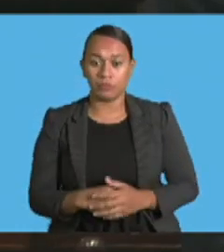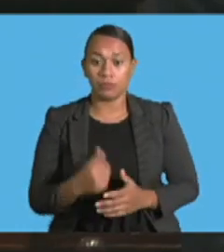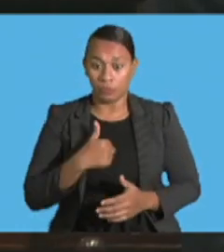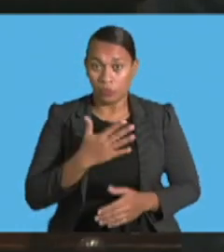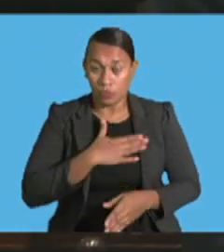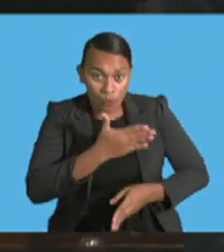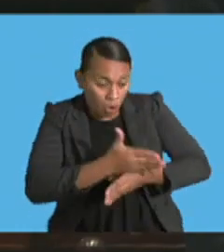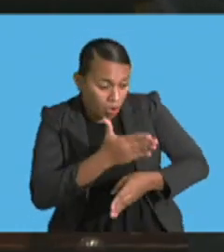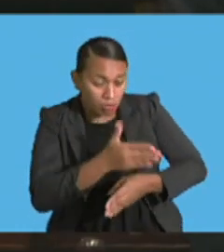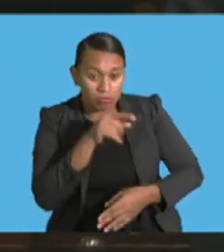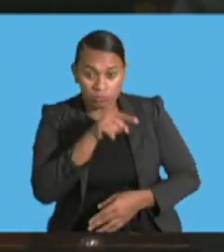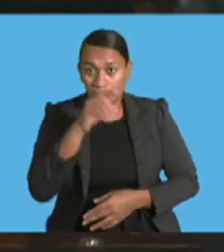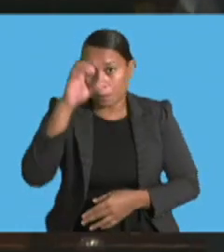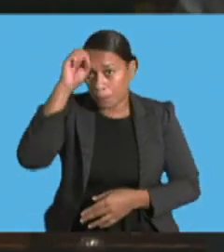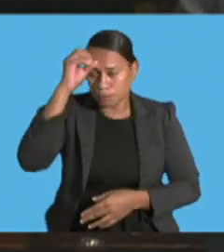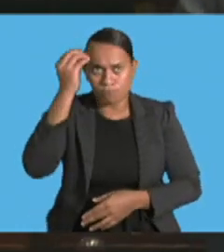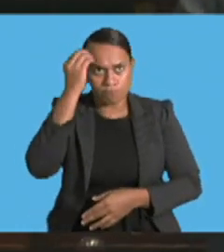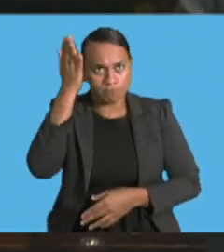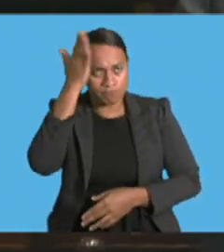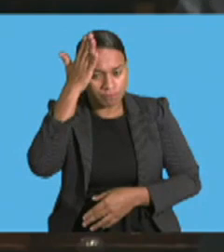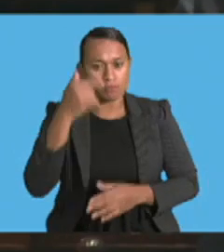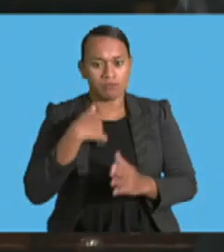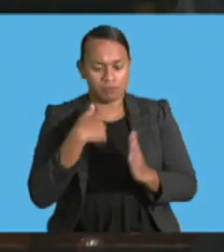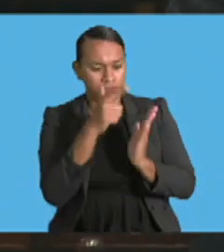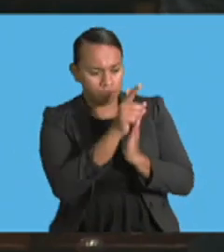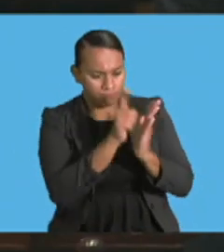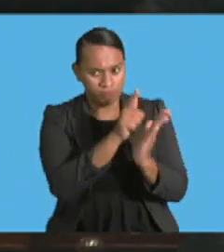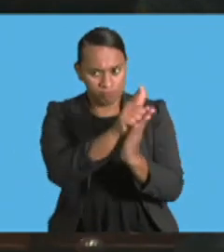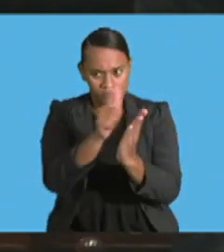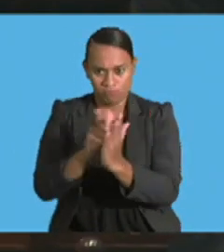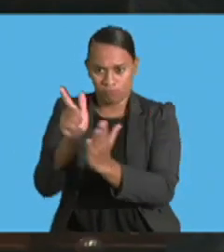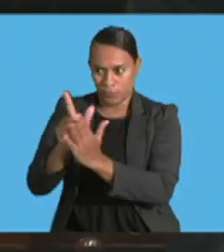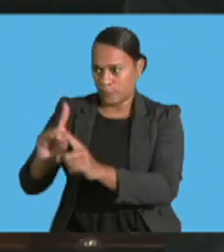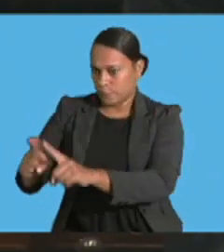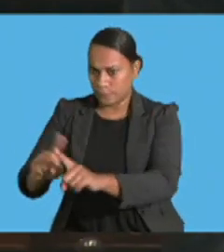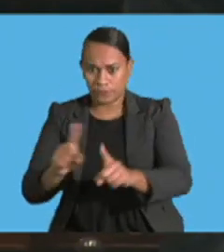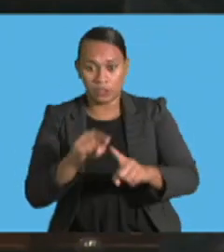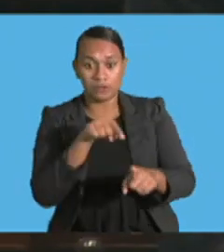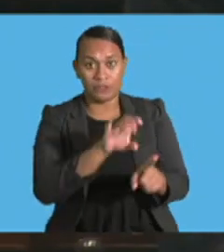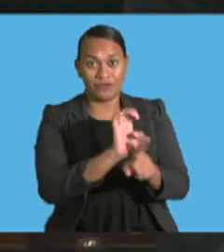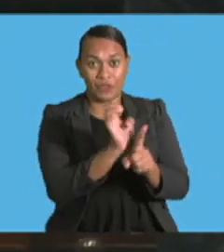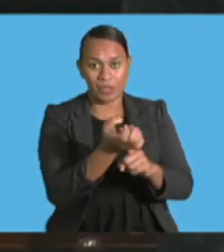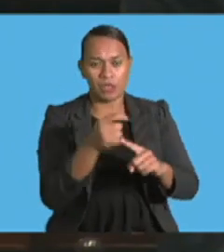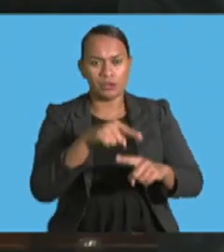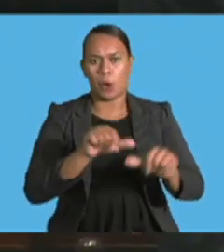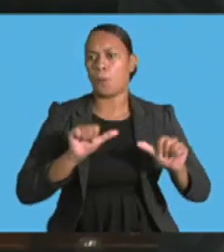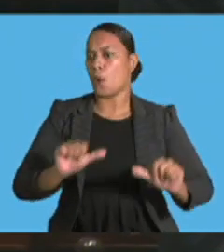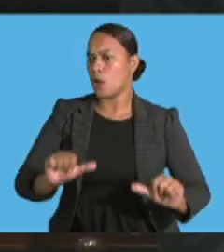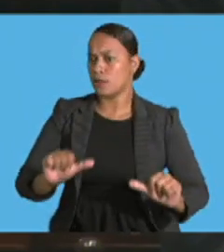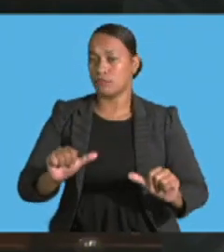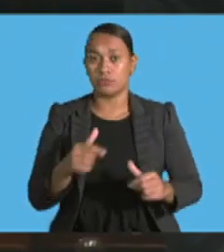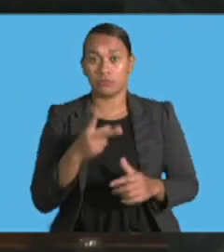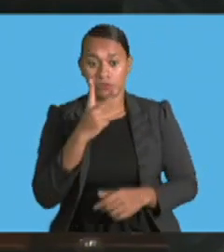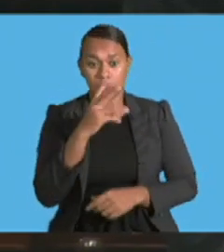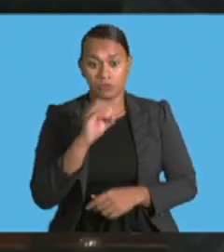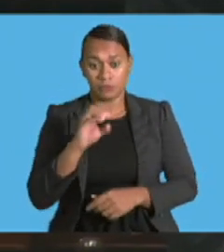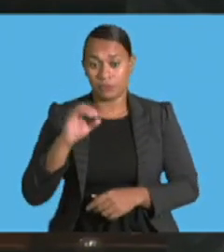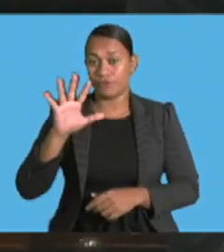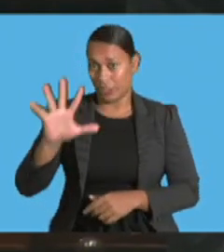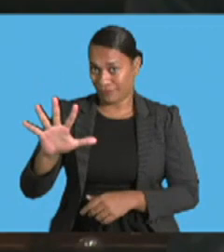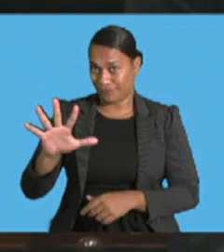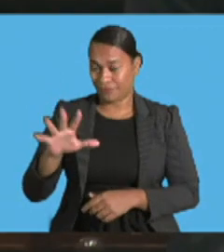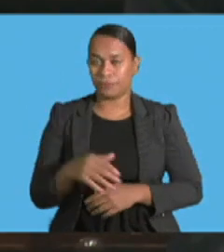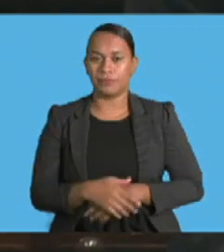Environment. Mr. Speaker, say, the main purpose of the Environmental Management Act 2005 is to protect Fiji's